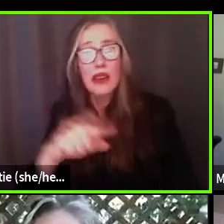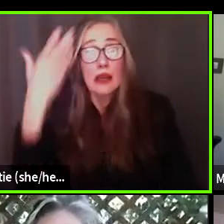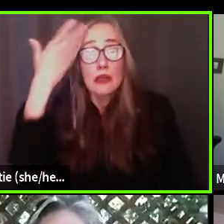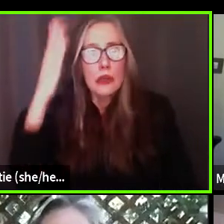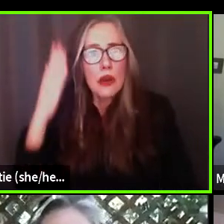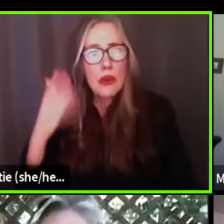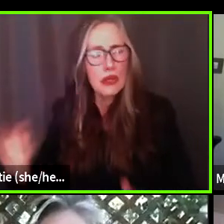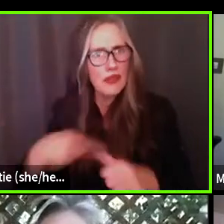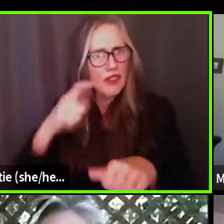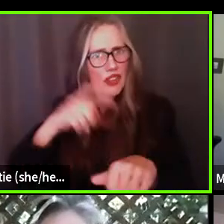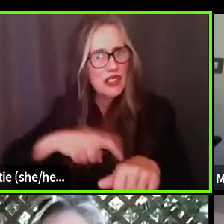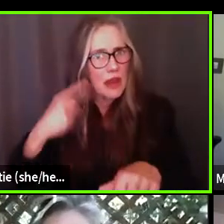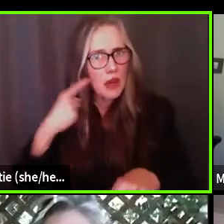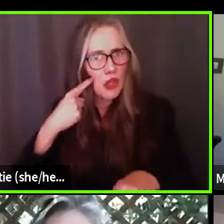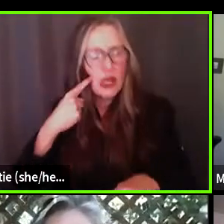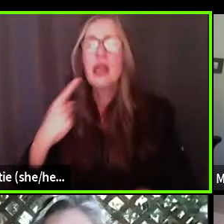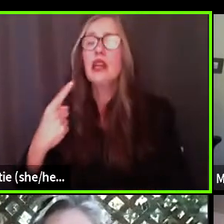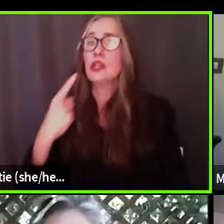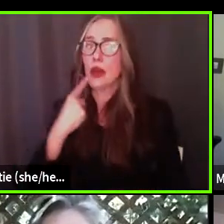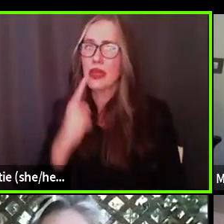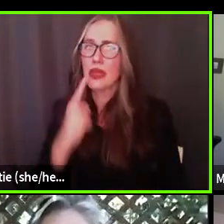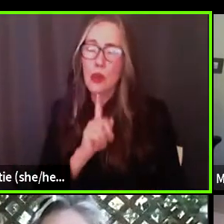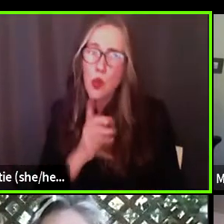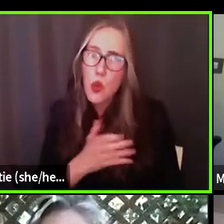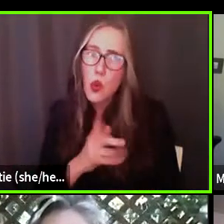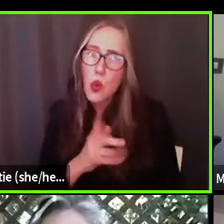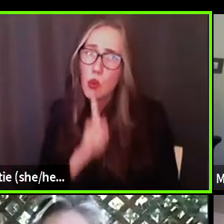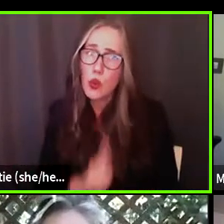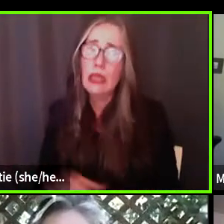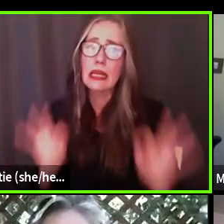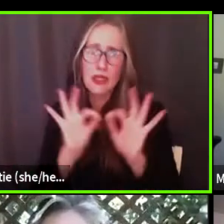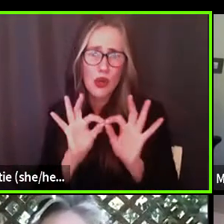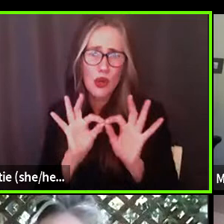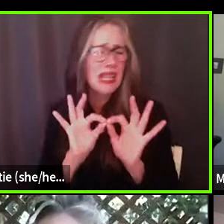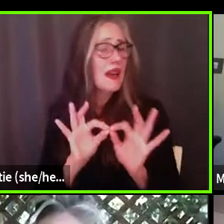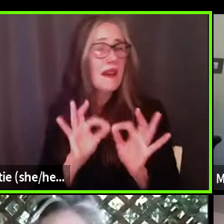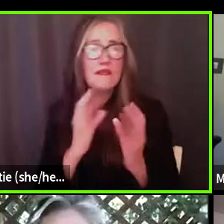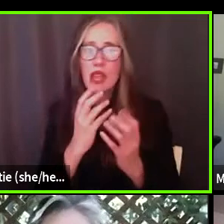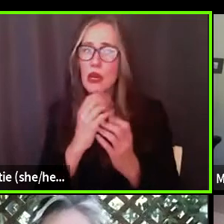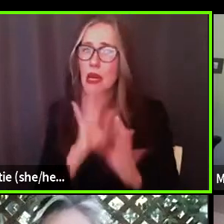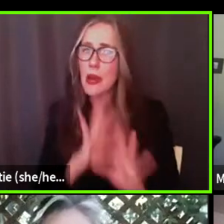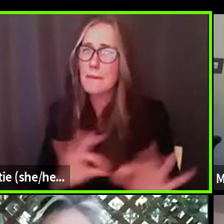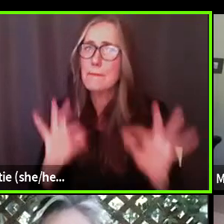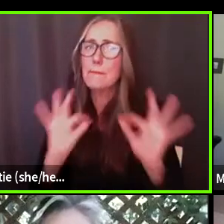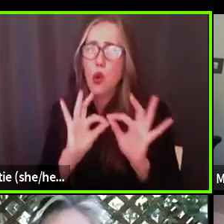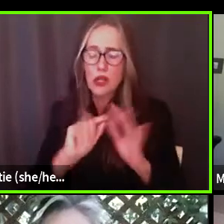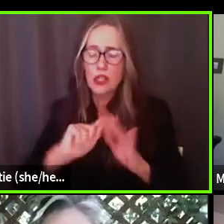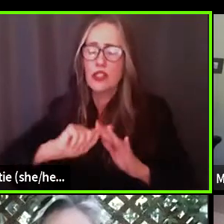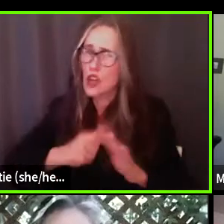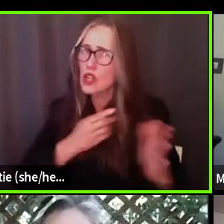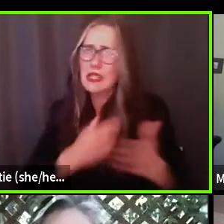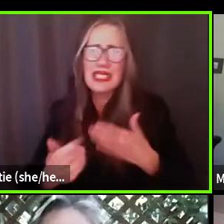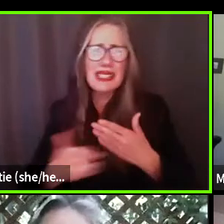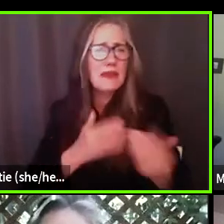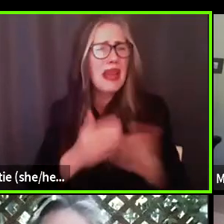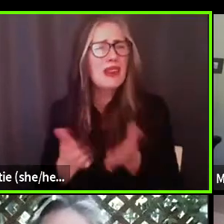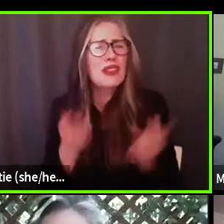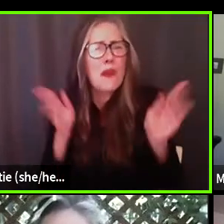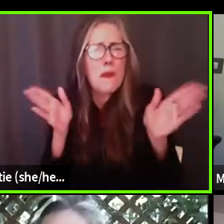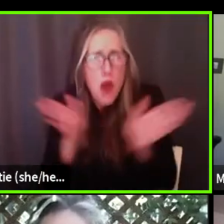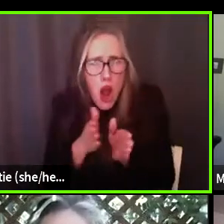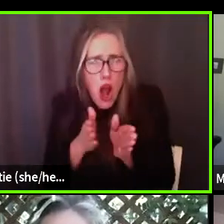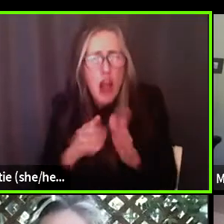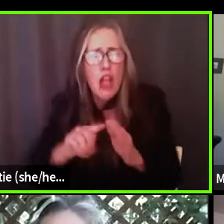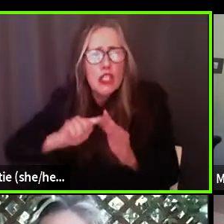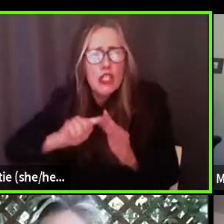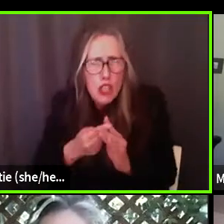idea i think it's so neat and it's needed and it's so essential to take the baby steps towards preventing this from